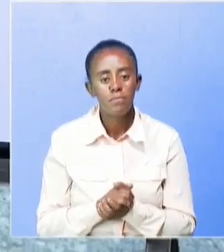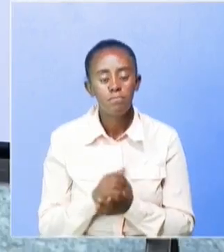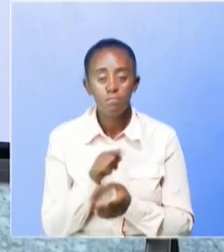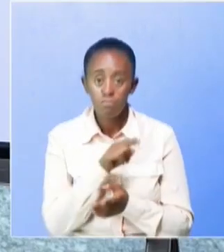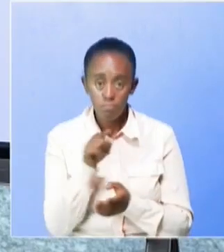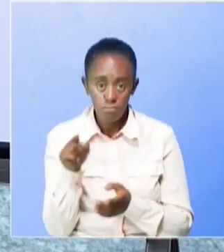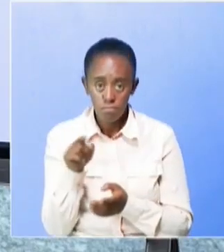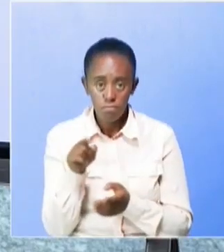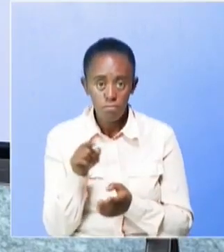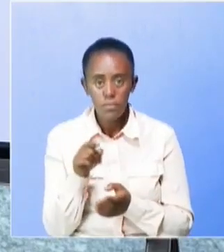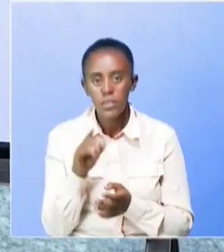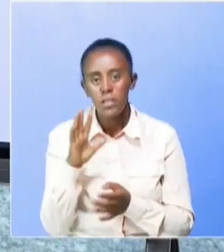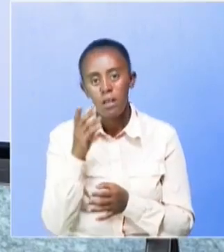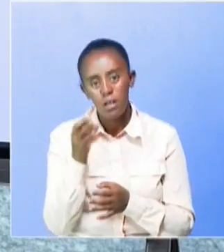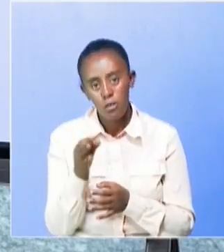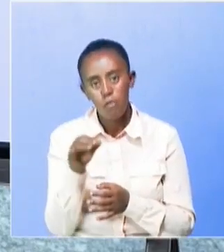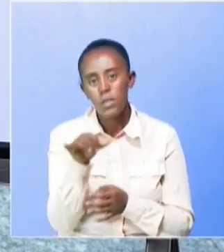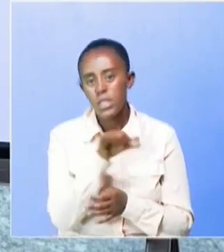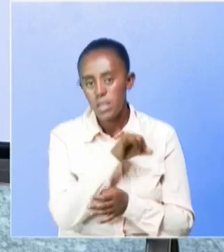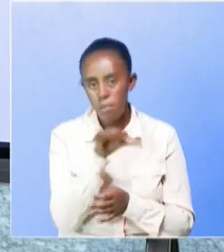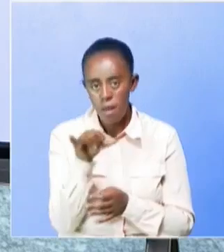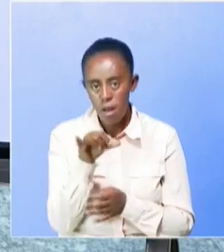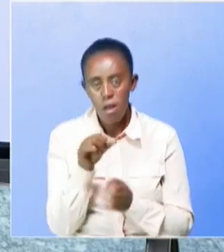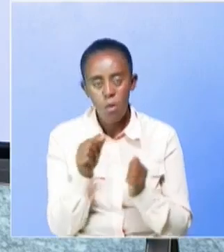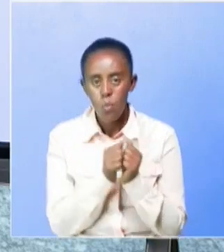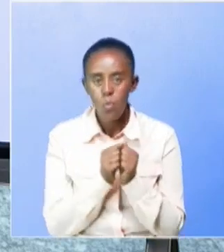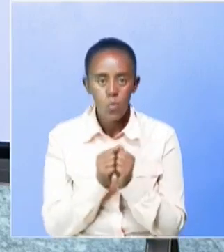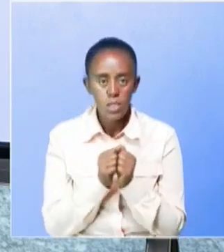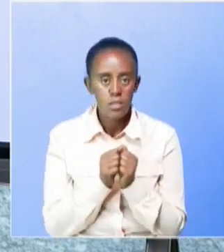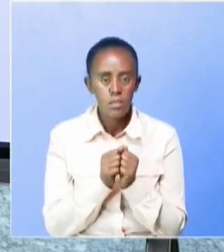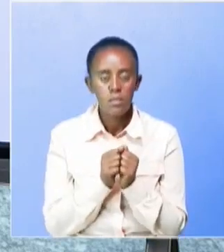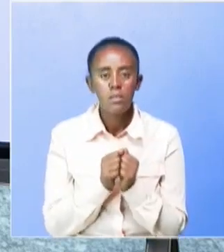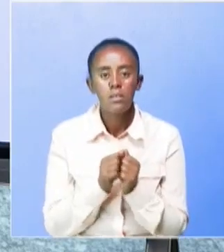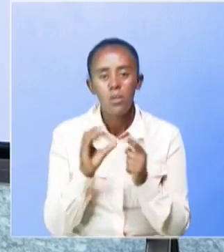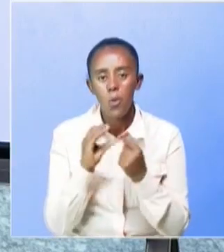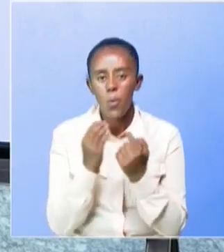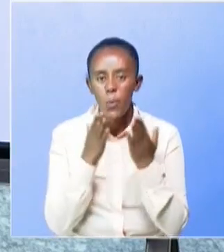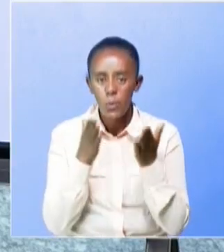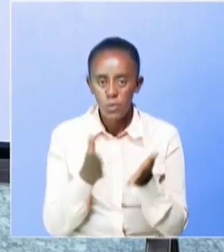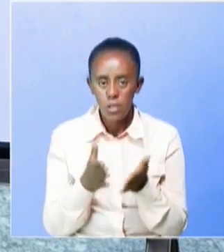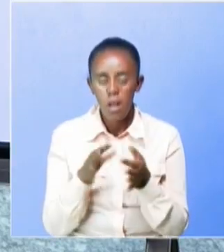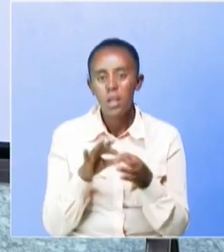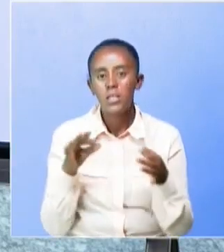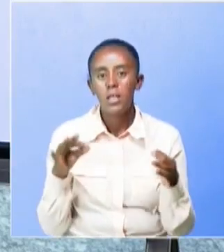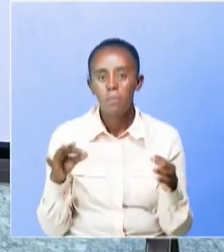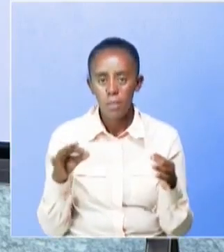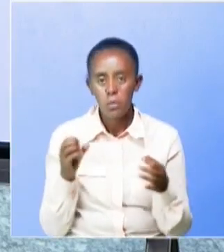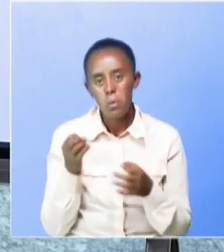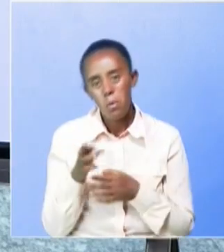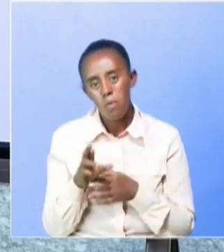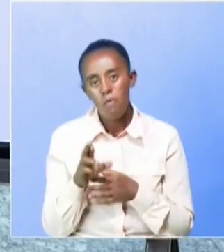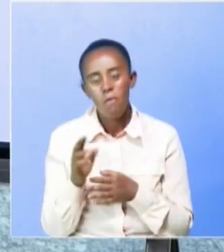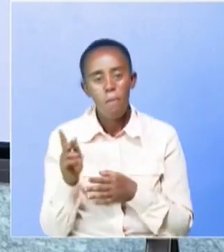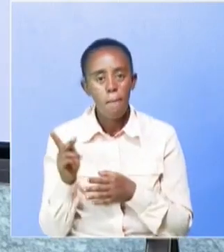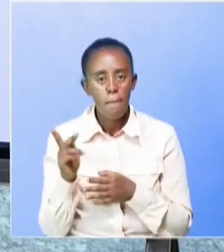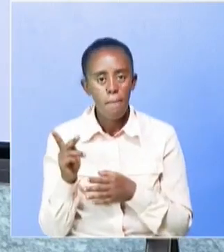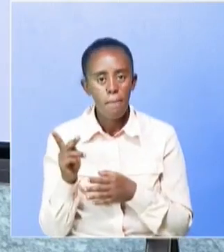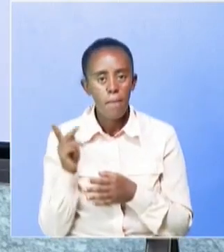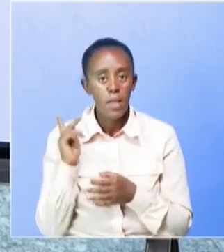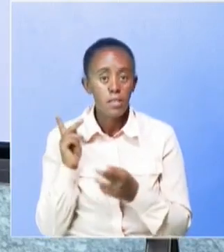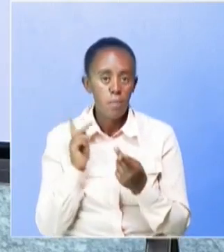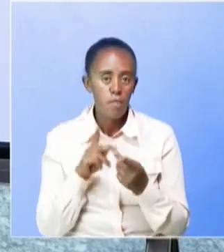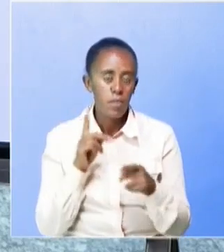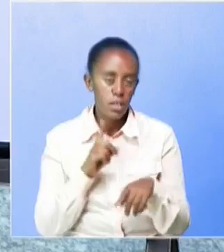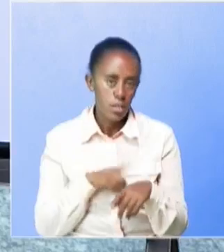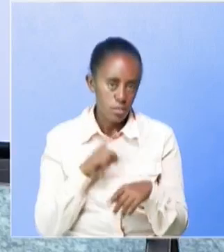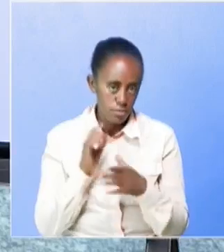This is kind of similar with conditional statements of with past